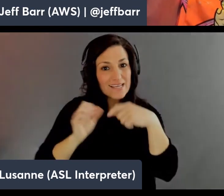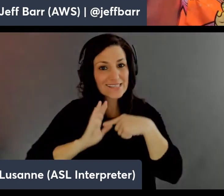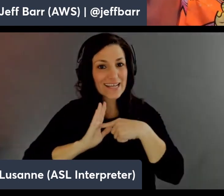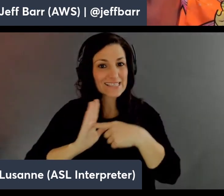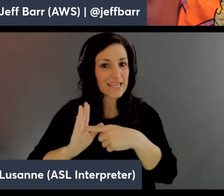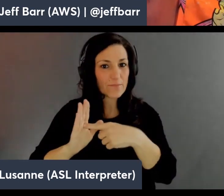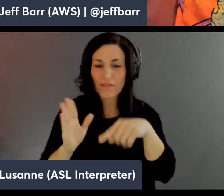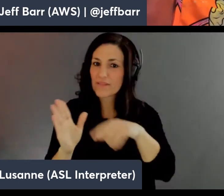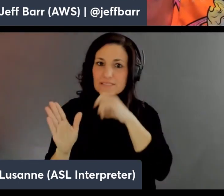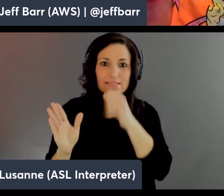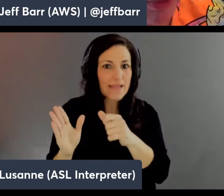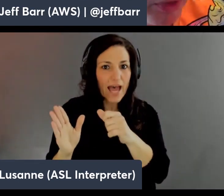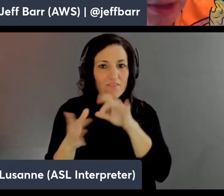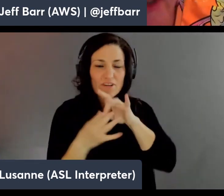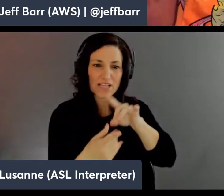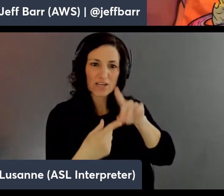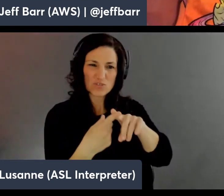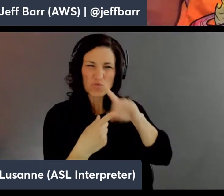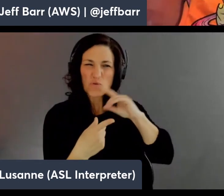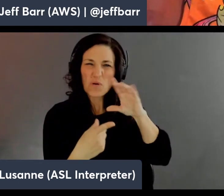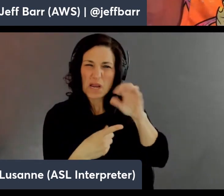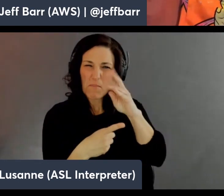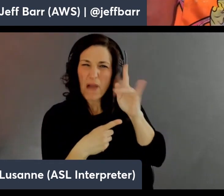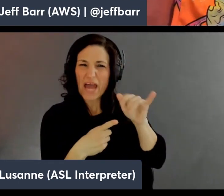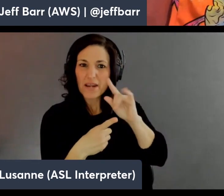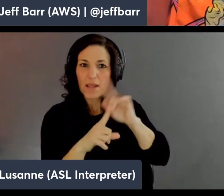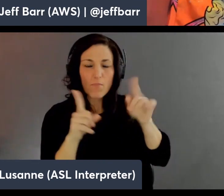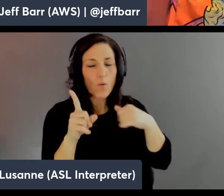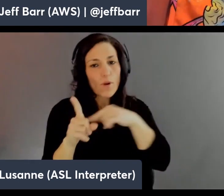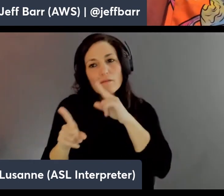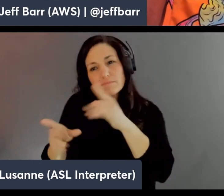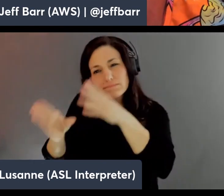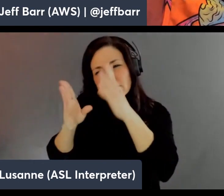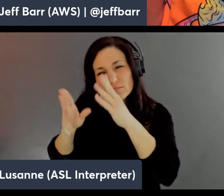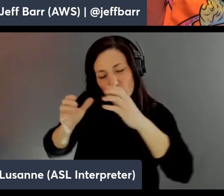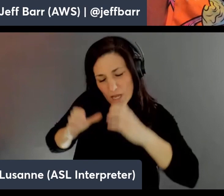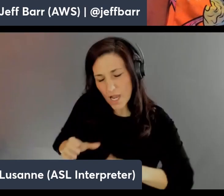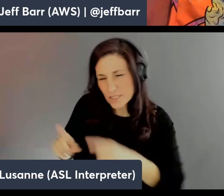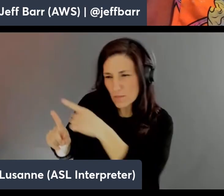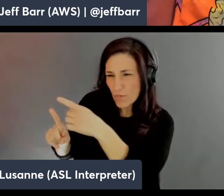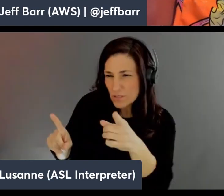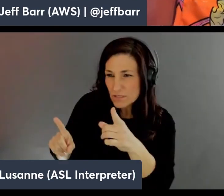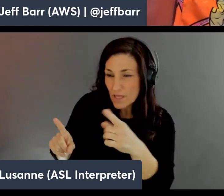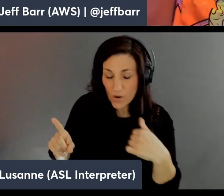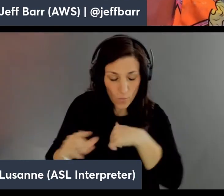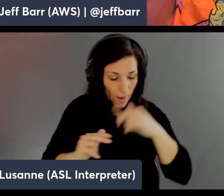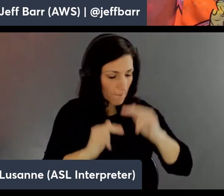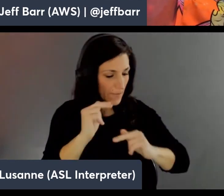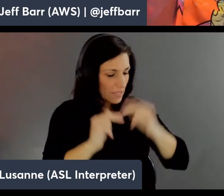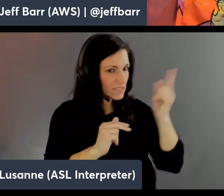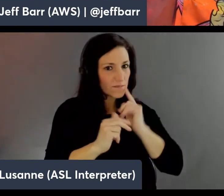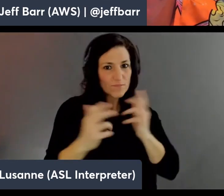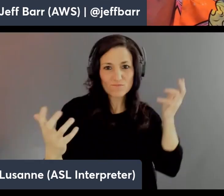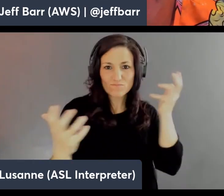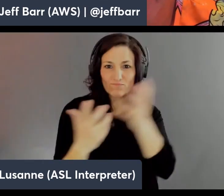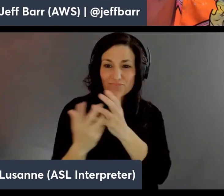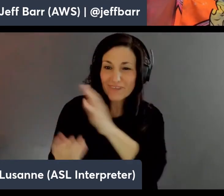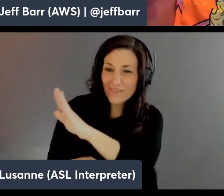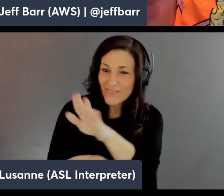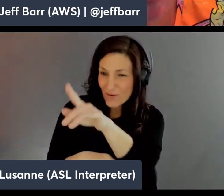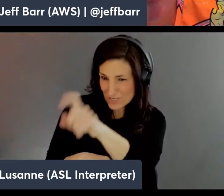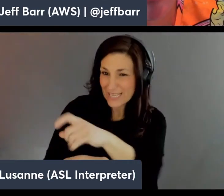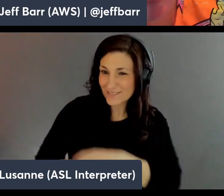isn't commodity and how we really listen to our customers and build something that's really finely tuned to meet their needs. Yeah, so